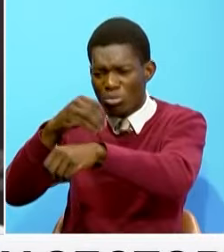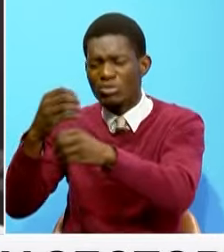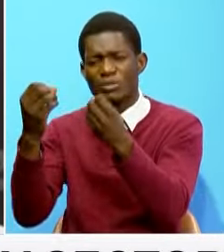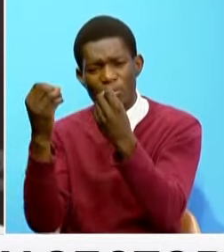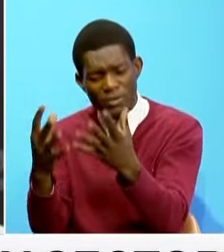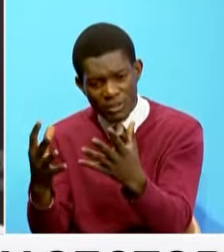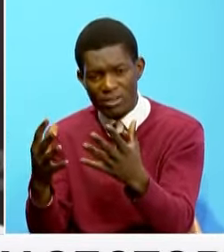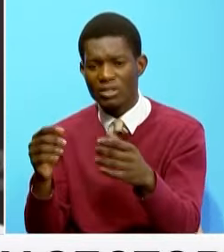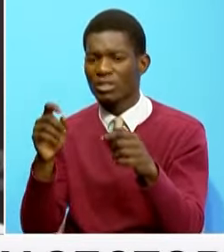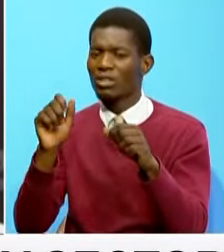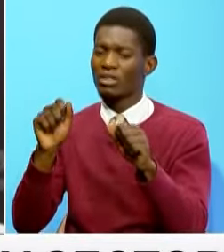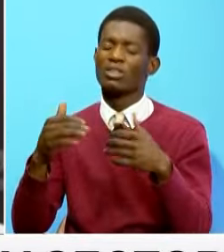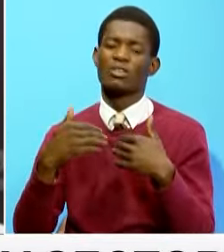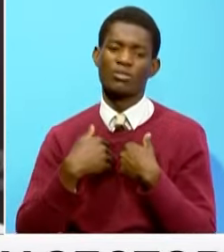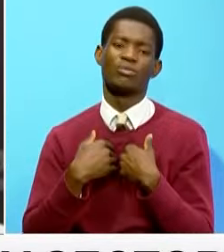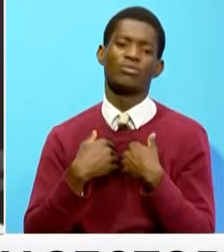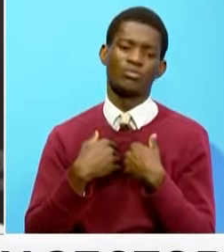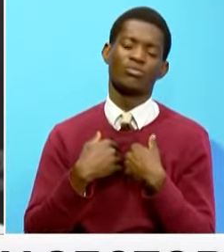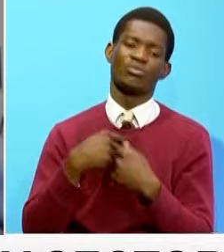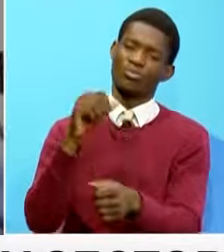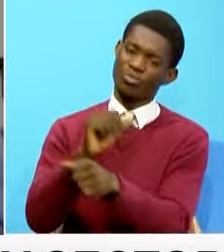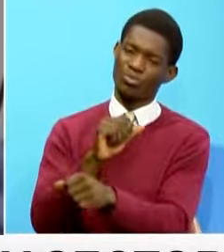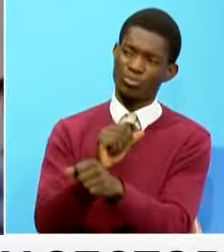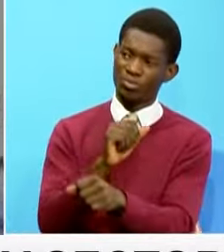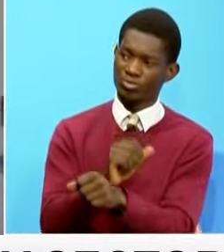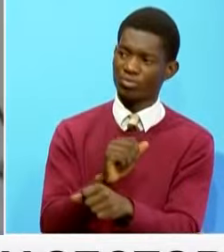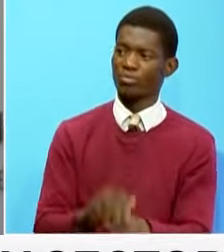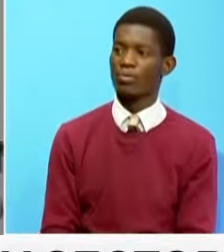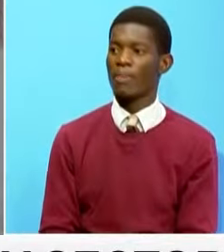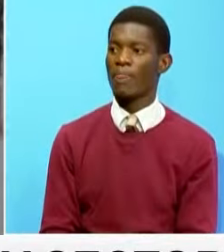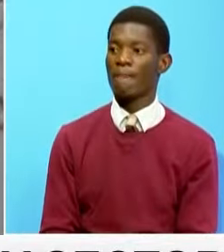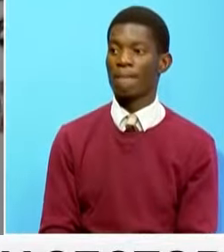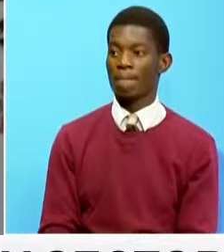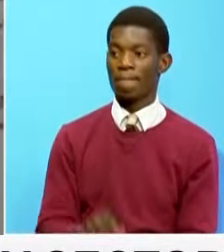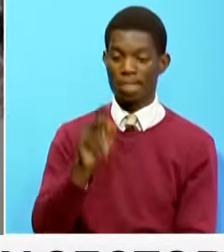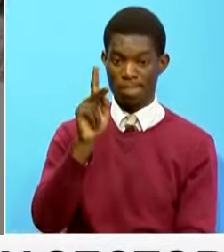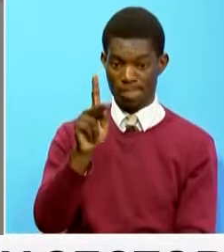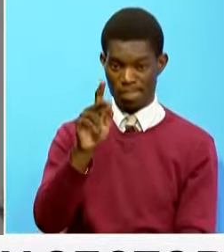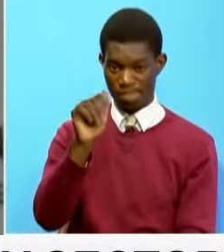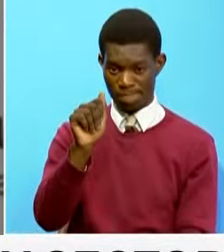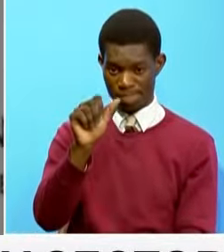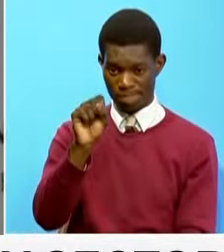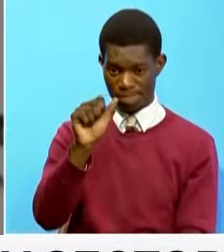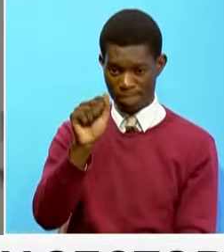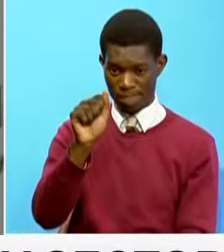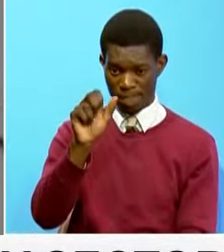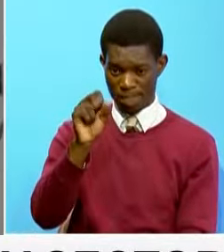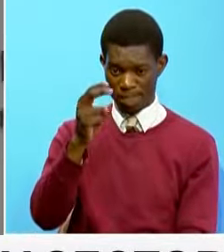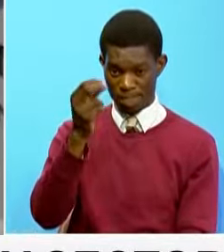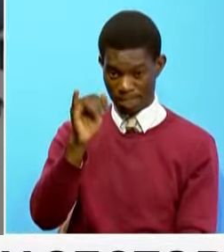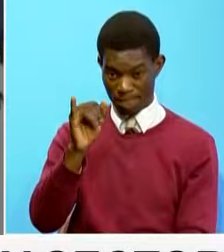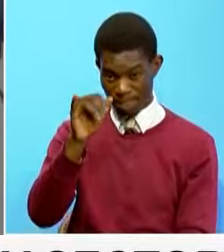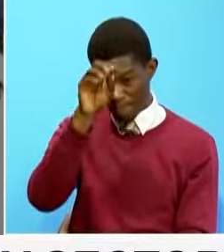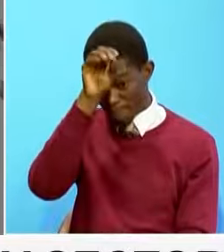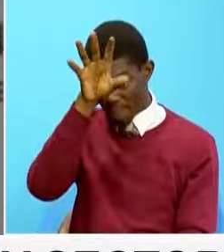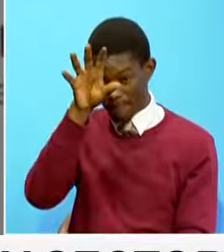of diversification. There is an opportunity in the value chain. Kansanshi Mining Company shares how they are creating jobs for